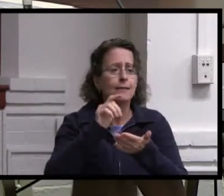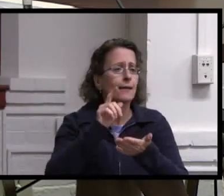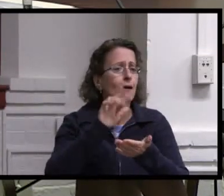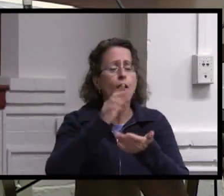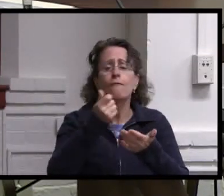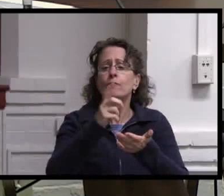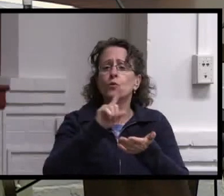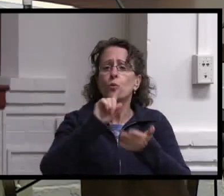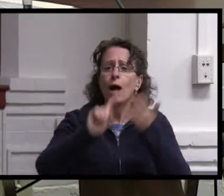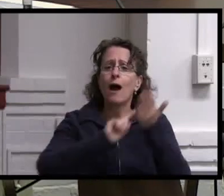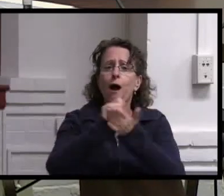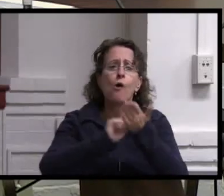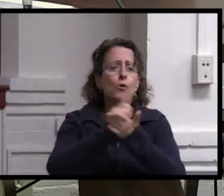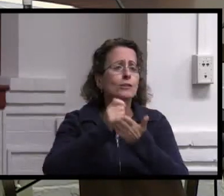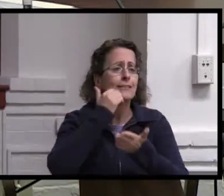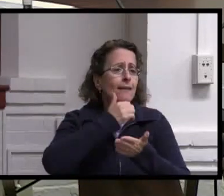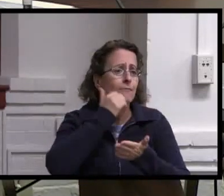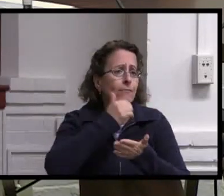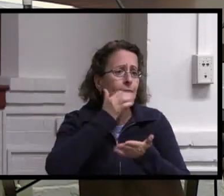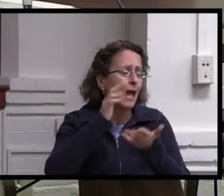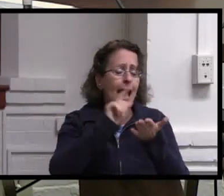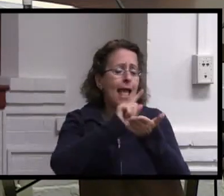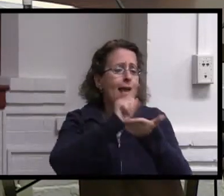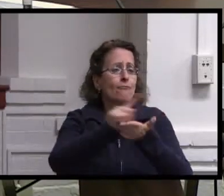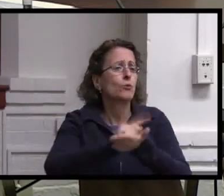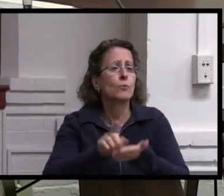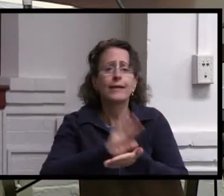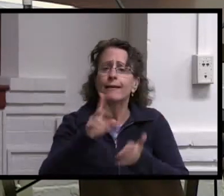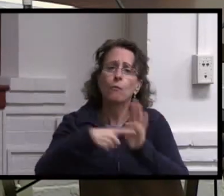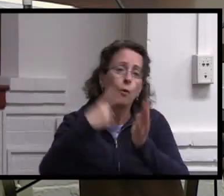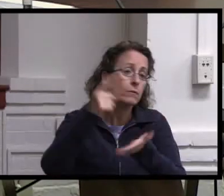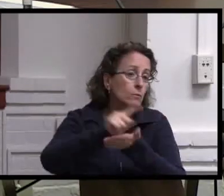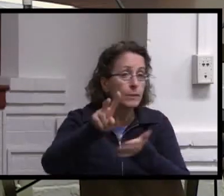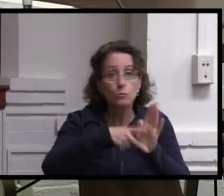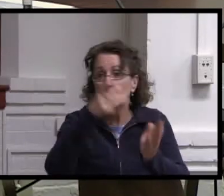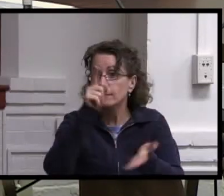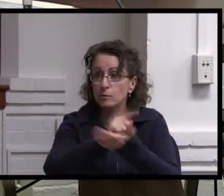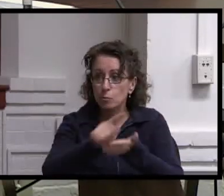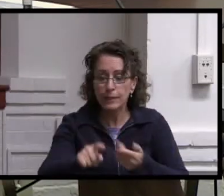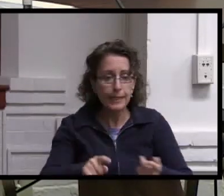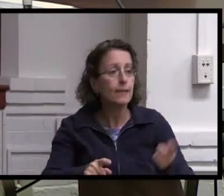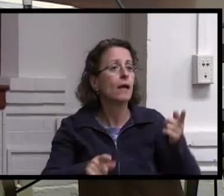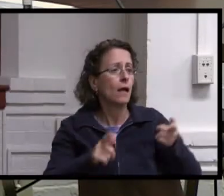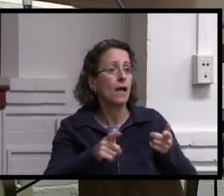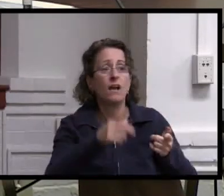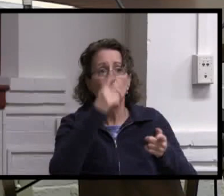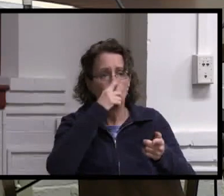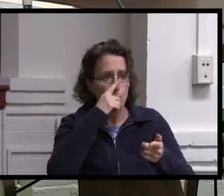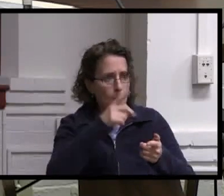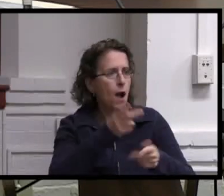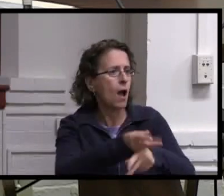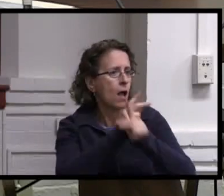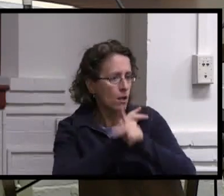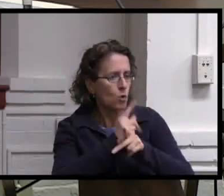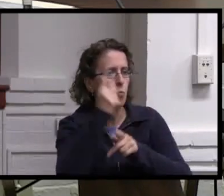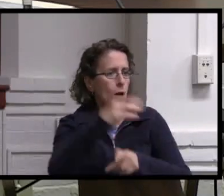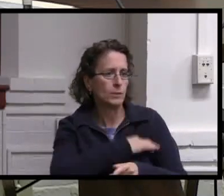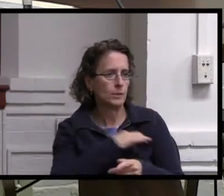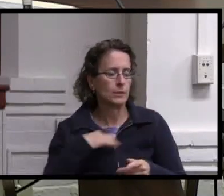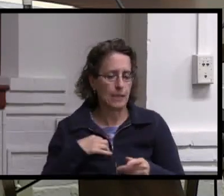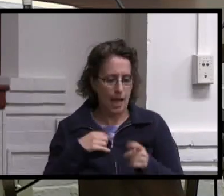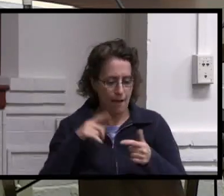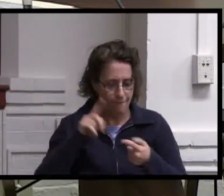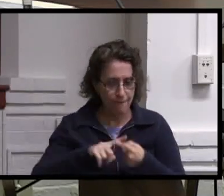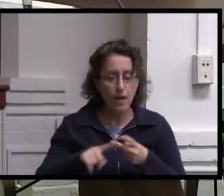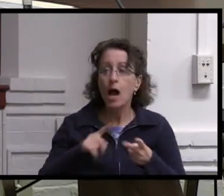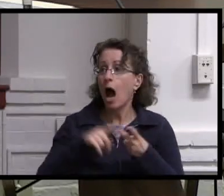week, twice a week, whatever they can spare. I will most certainly make an officer available to go with them when they go